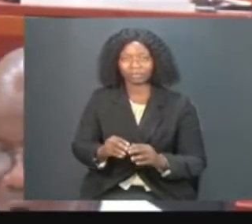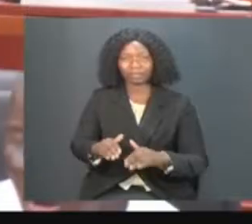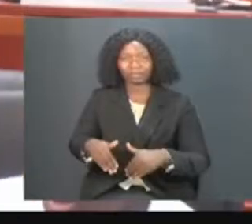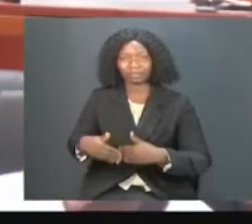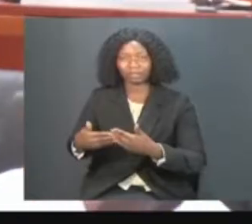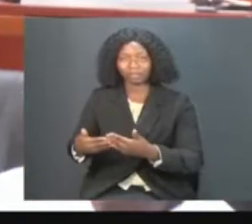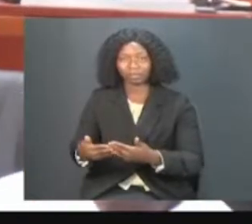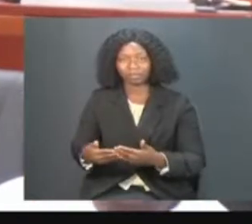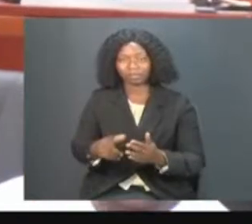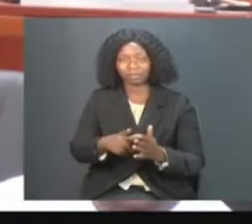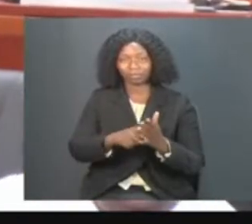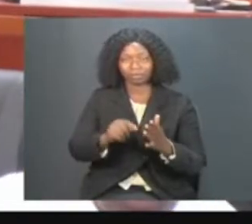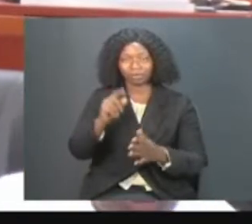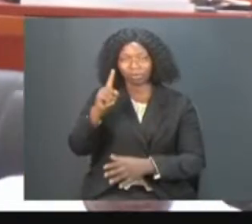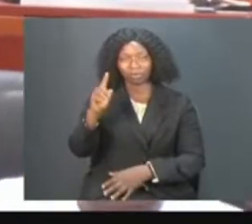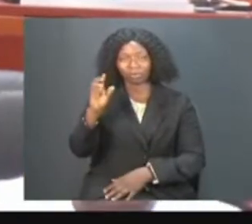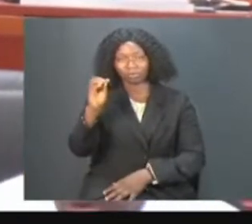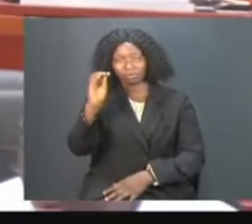Order